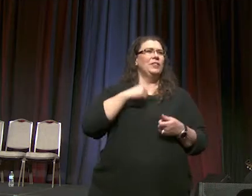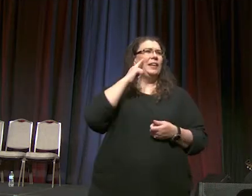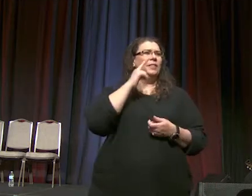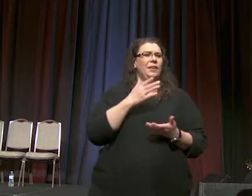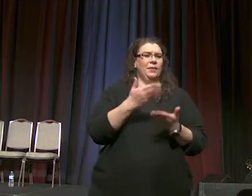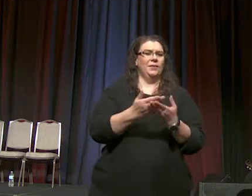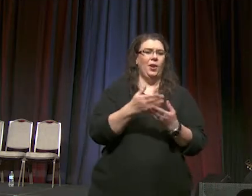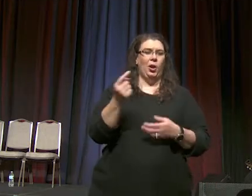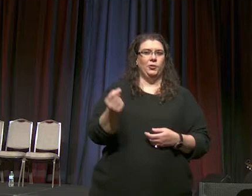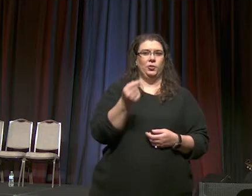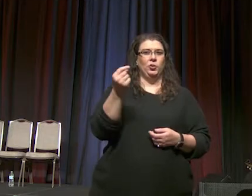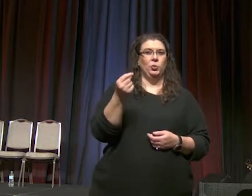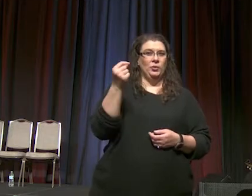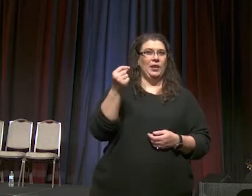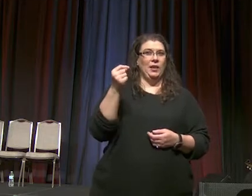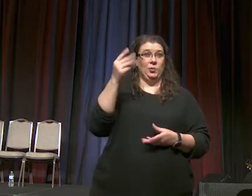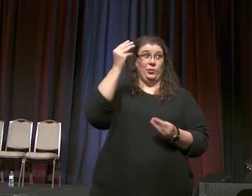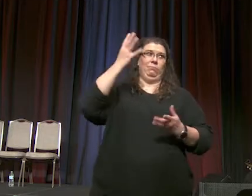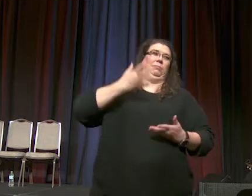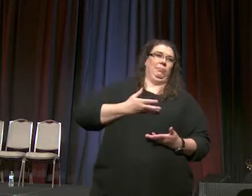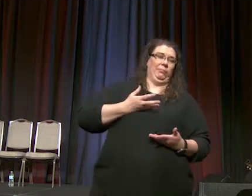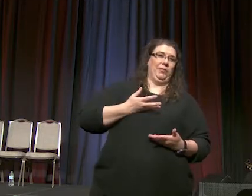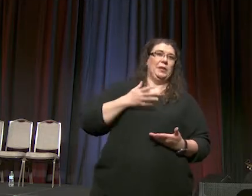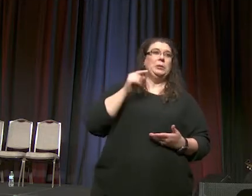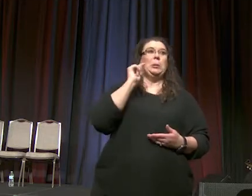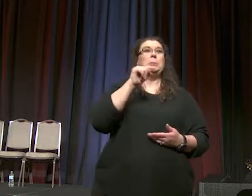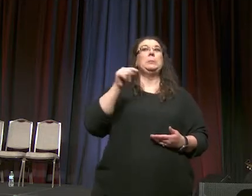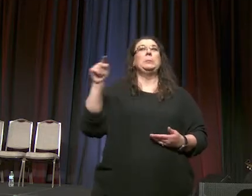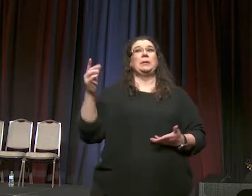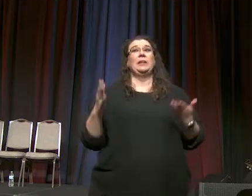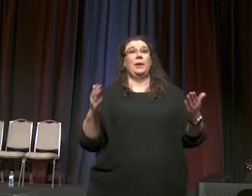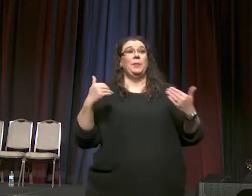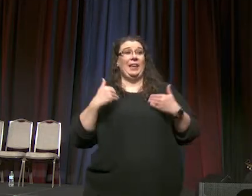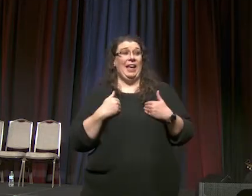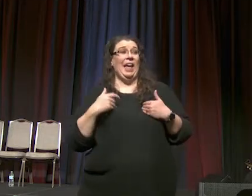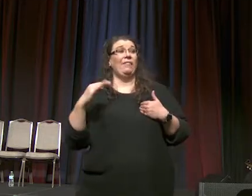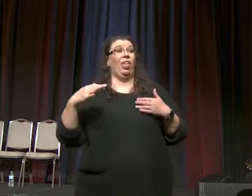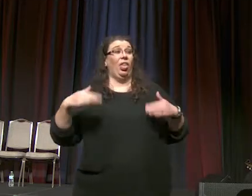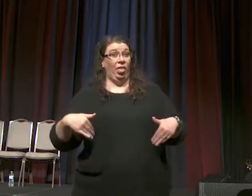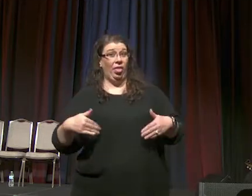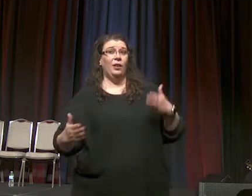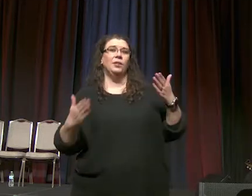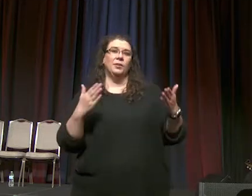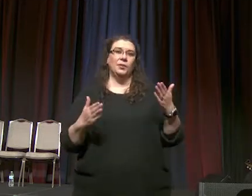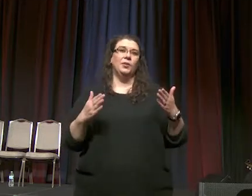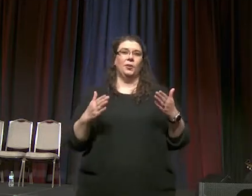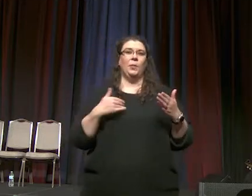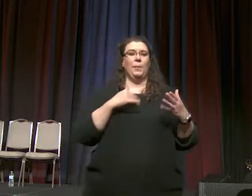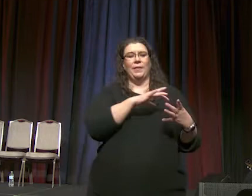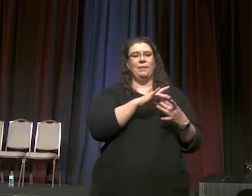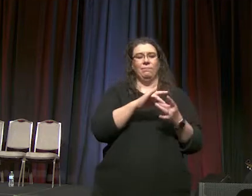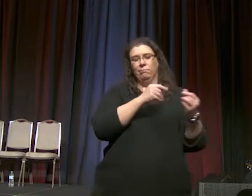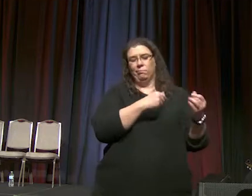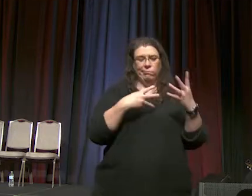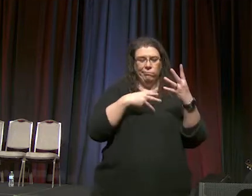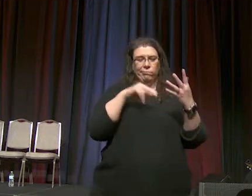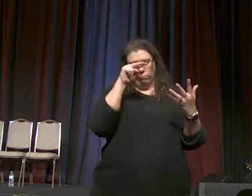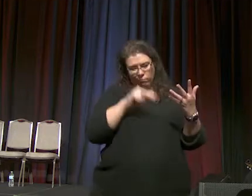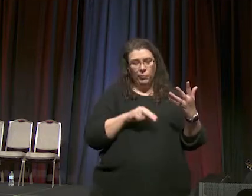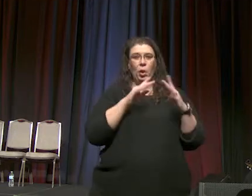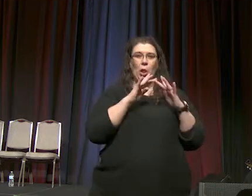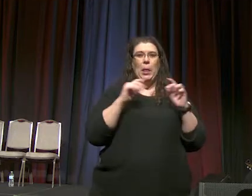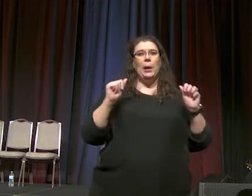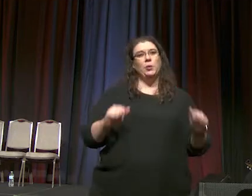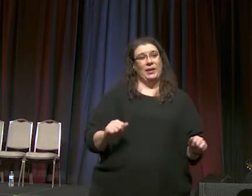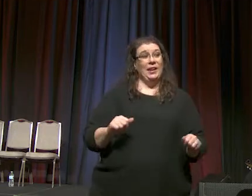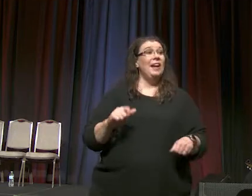on Tuesday, I heard, so some of you may have them. If not, you have probably found links to get to them online.